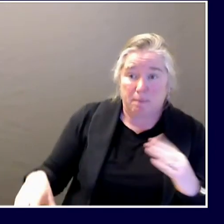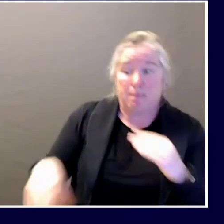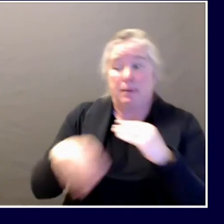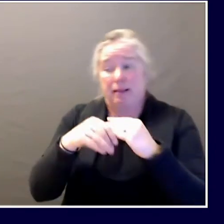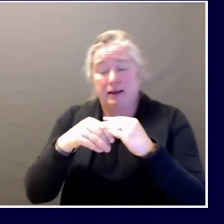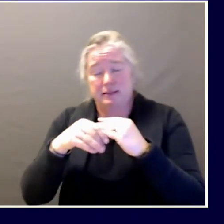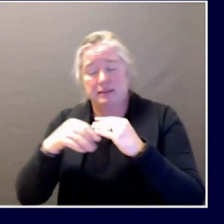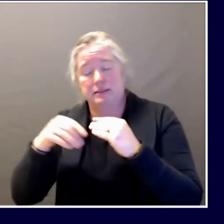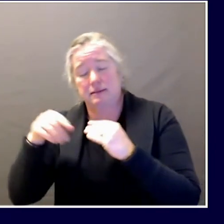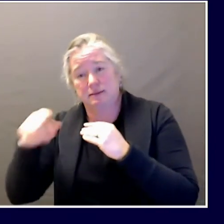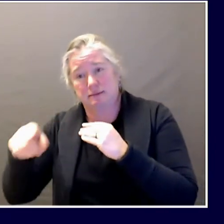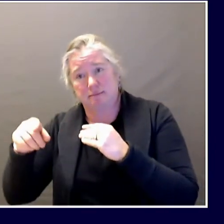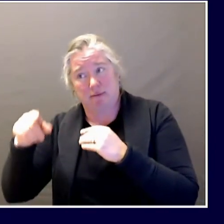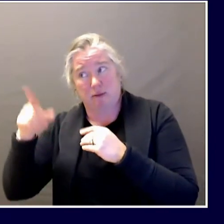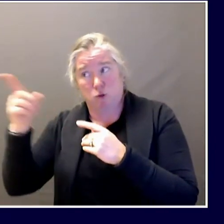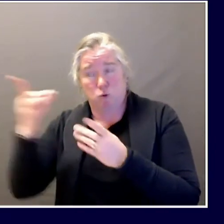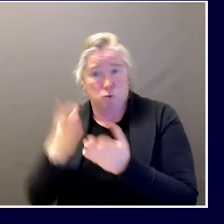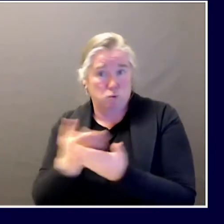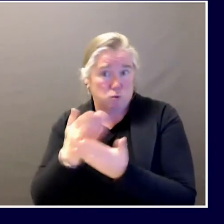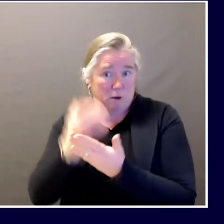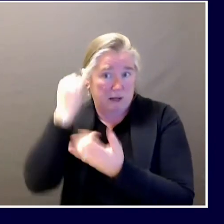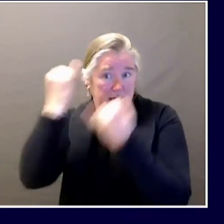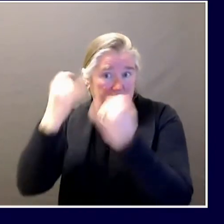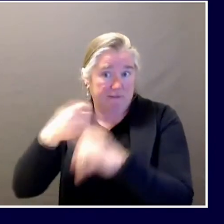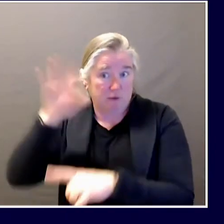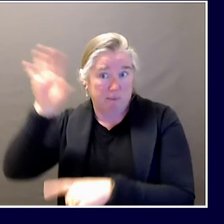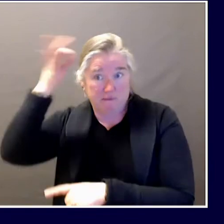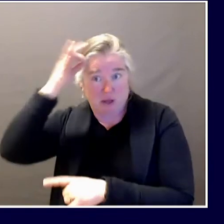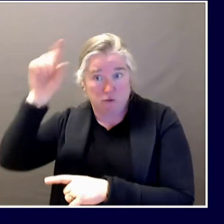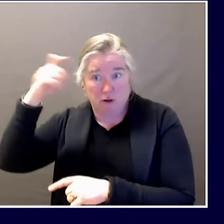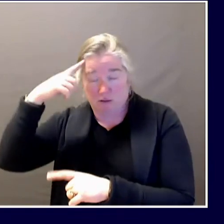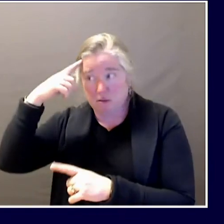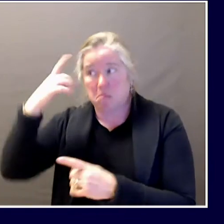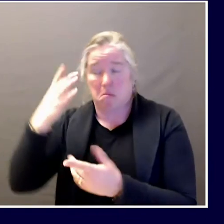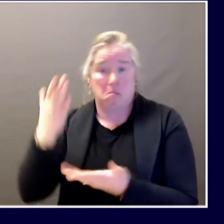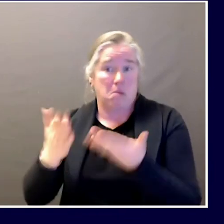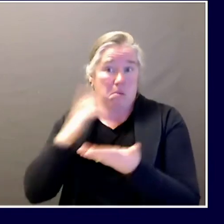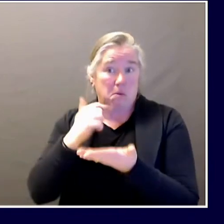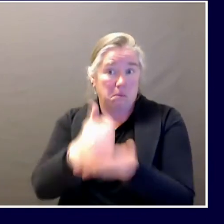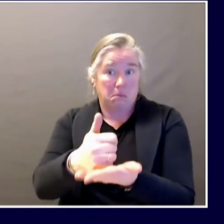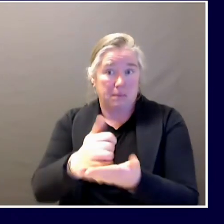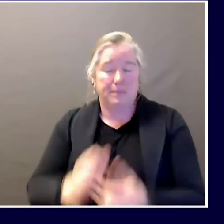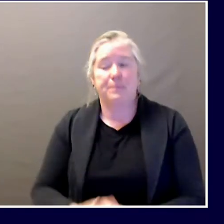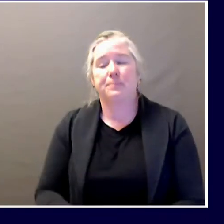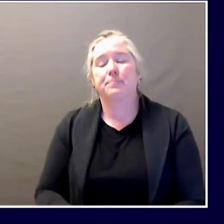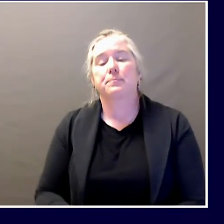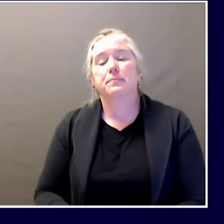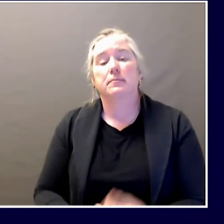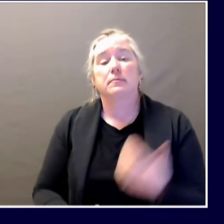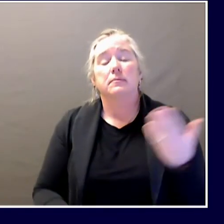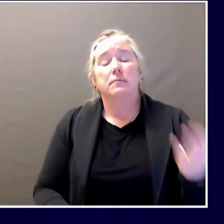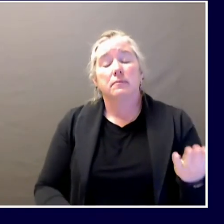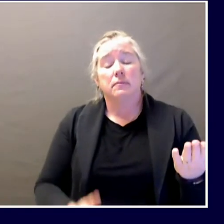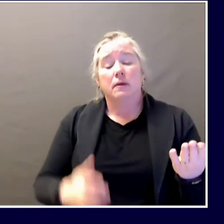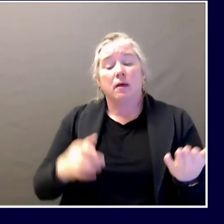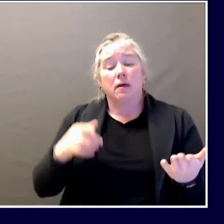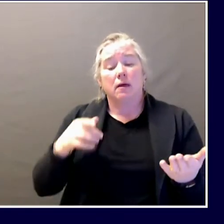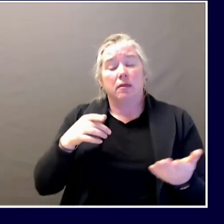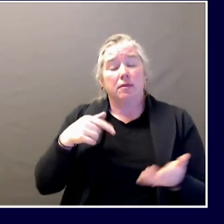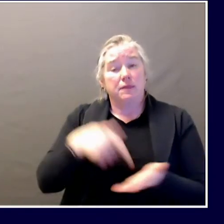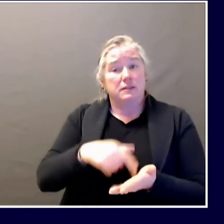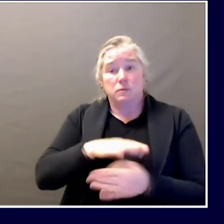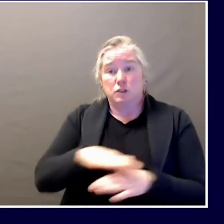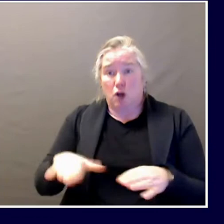in your question, but something that Commissioner Macon has impressed upon me that I think is worth noting. A lot of the discussion